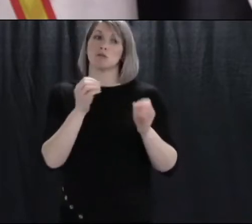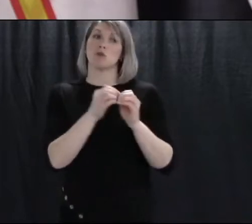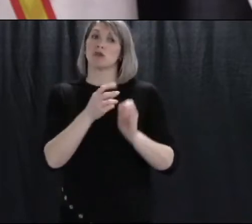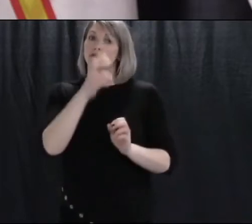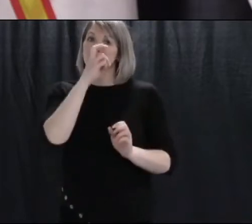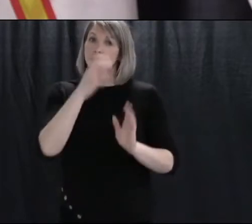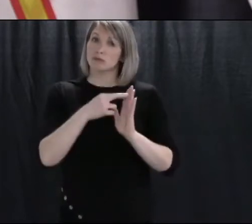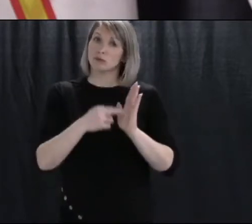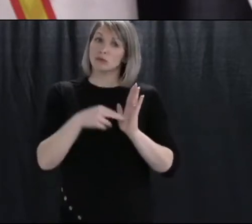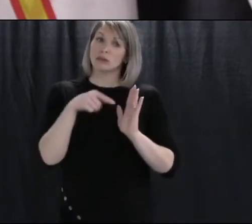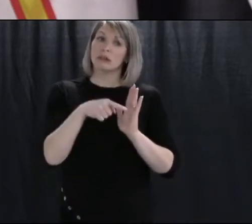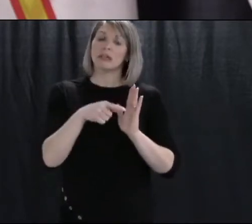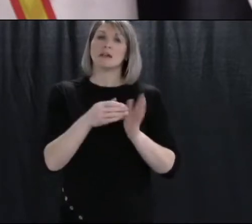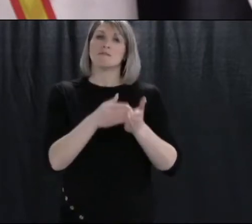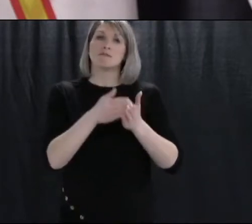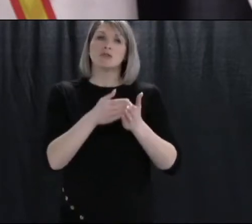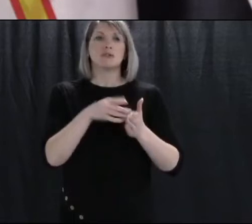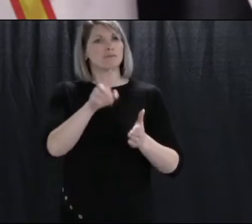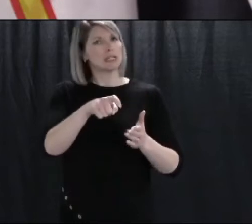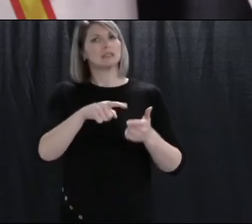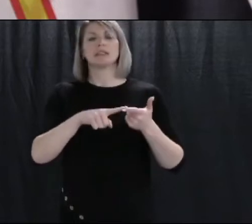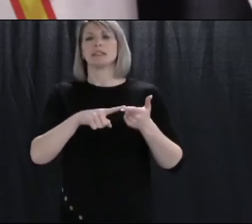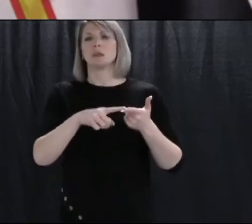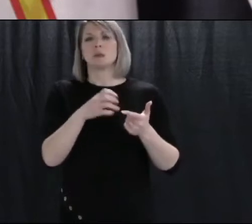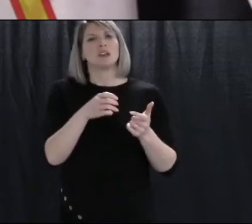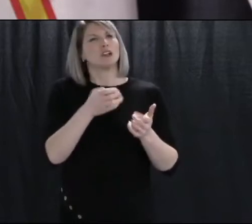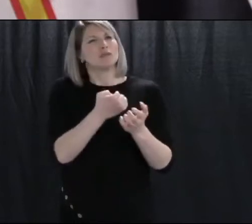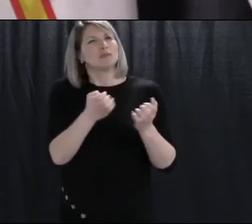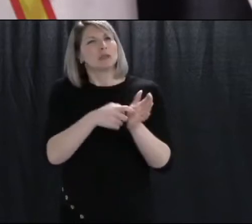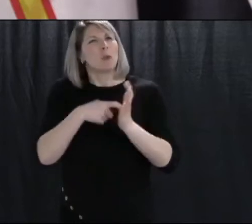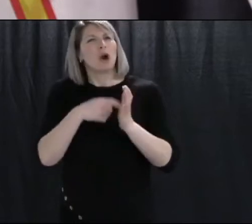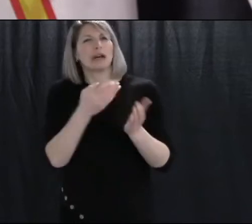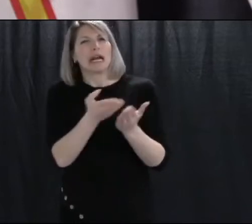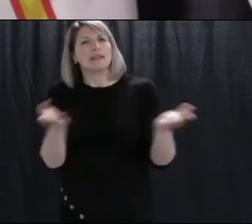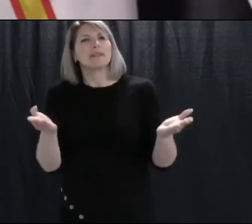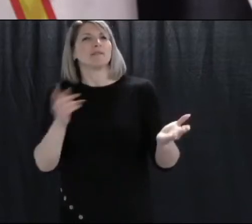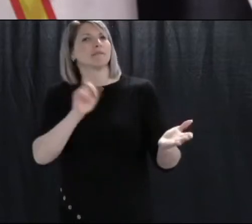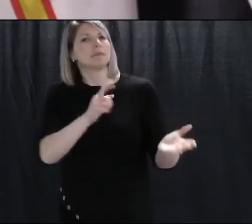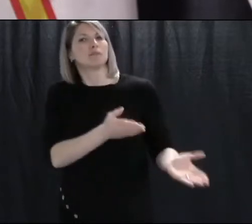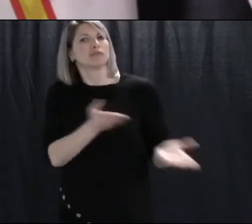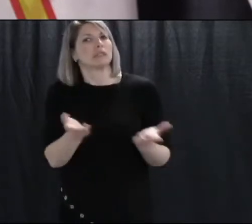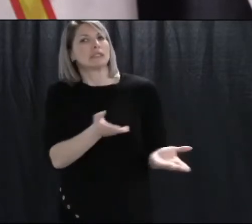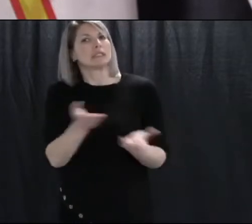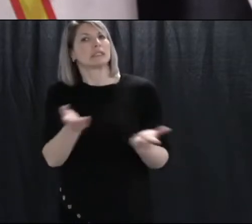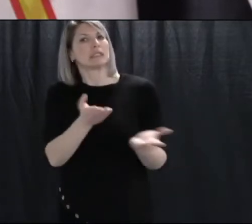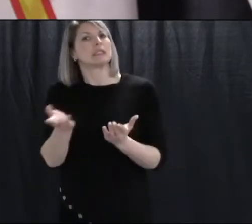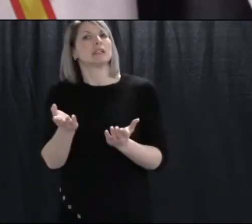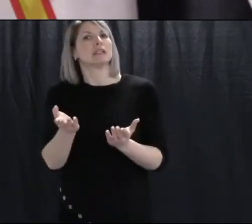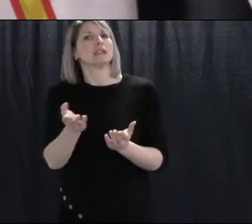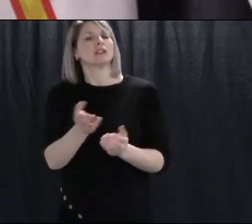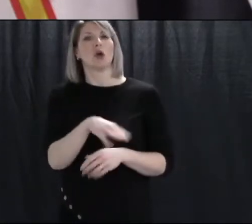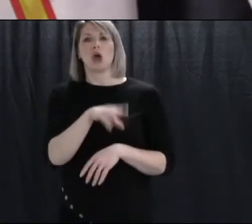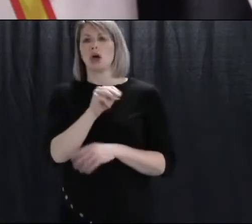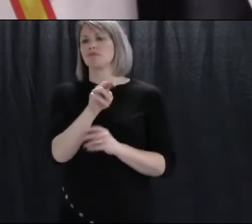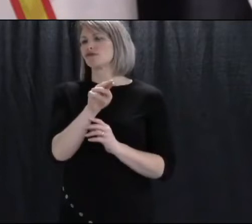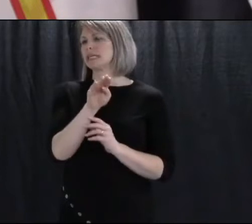restrictions that it must be food, it must be essential items that people in Newfoundland and Labrador would need. So essentially, through Marine